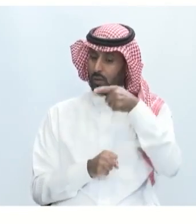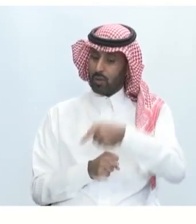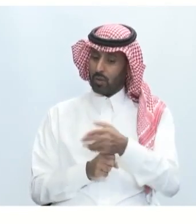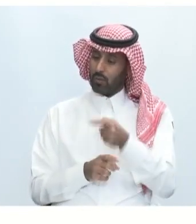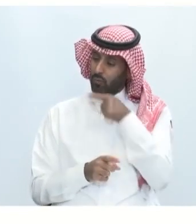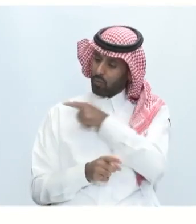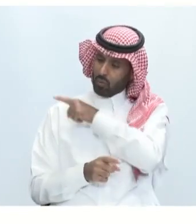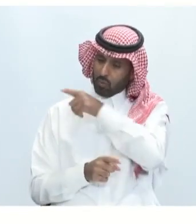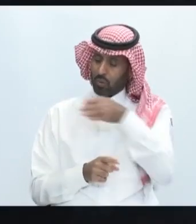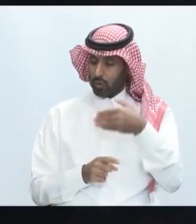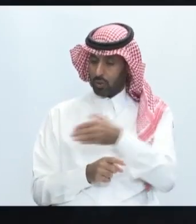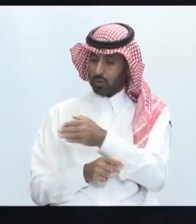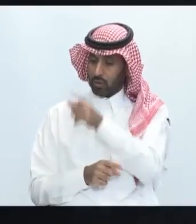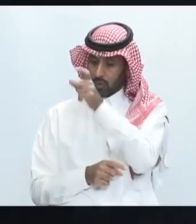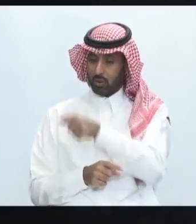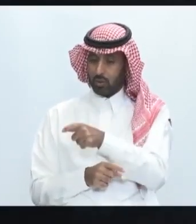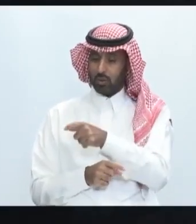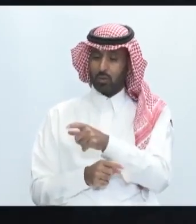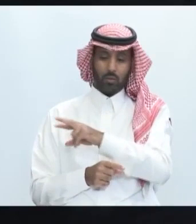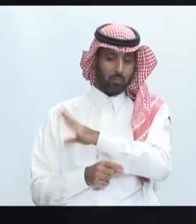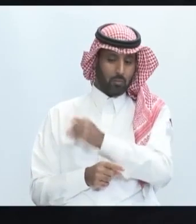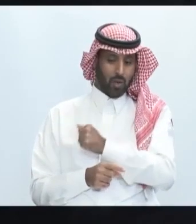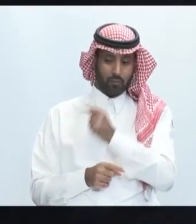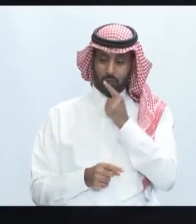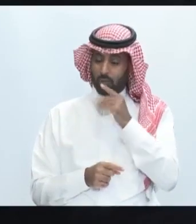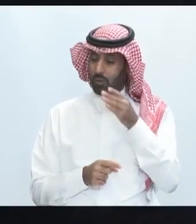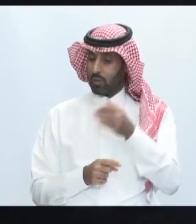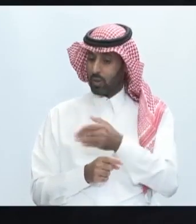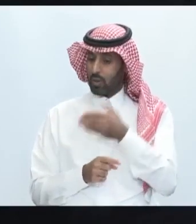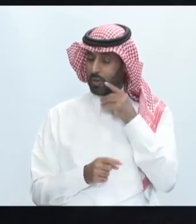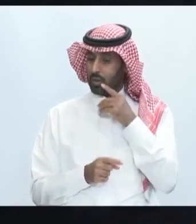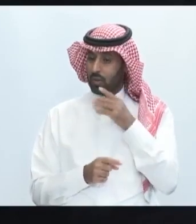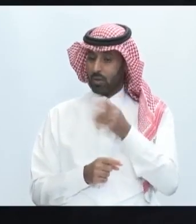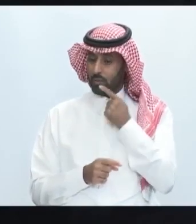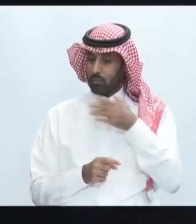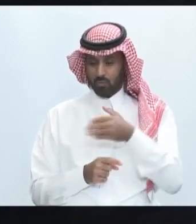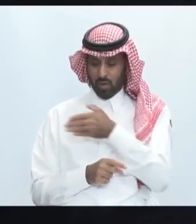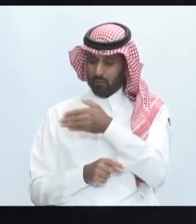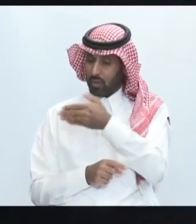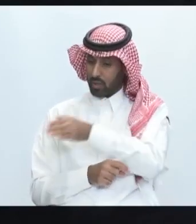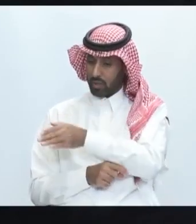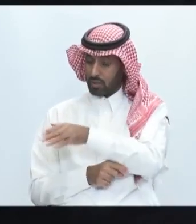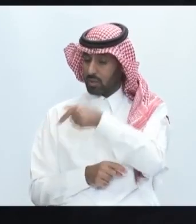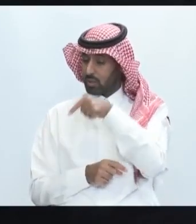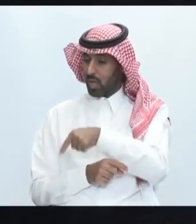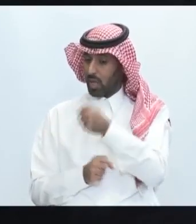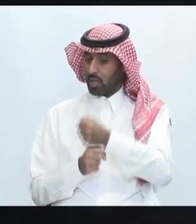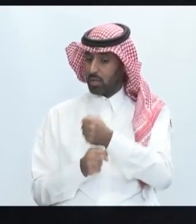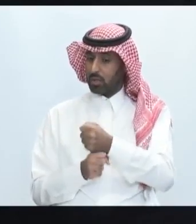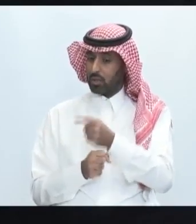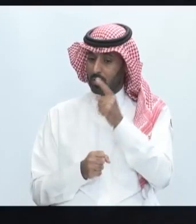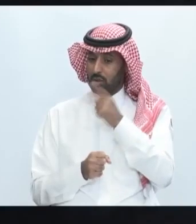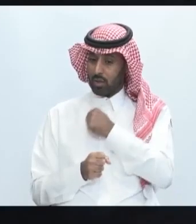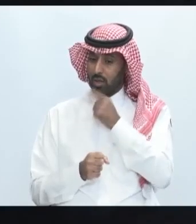indirect object. So there is no indirect object without a direct object. So if you have to put an